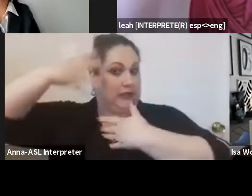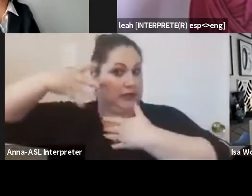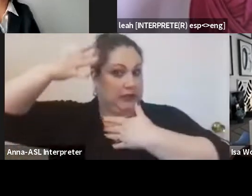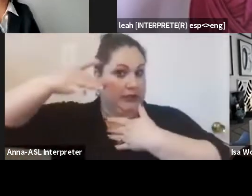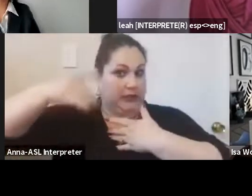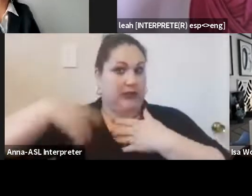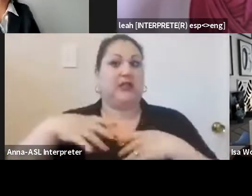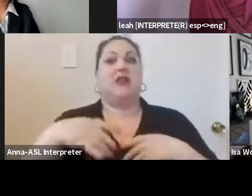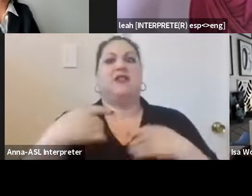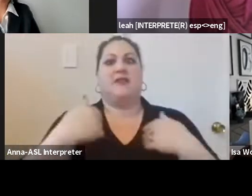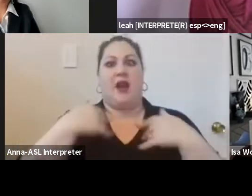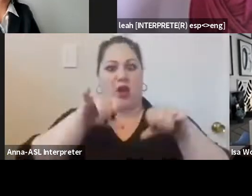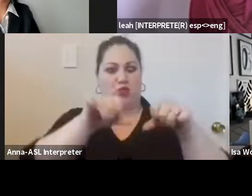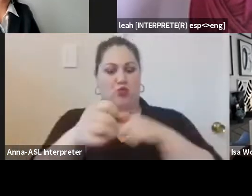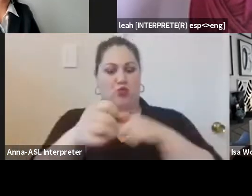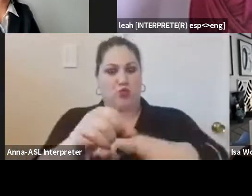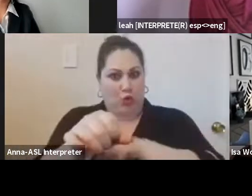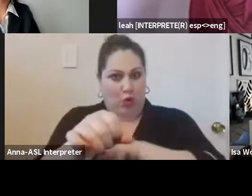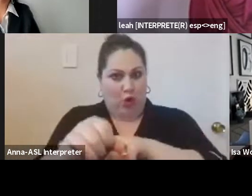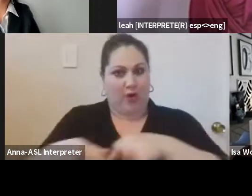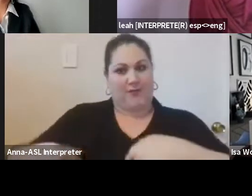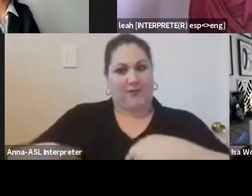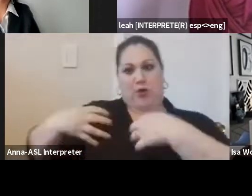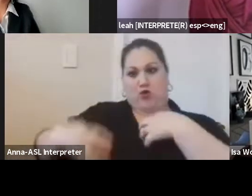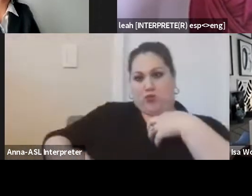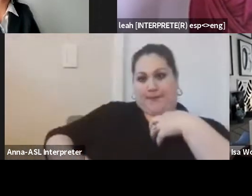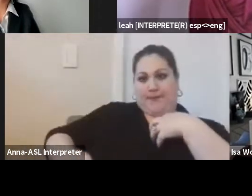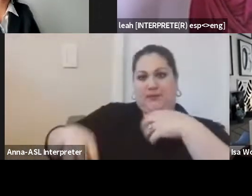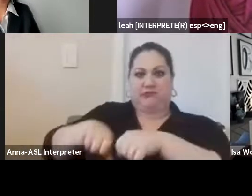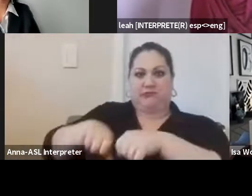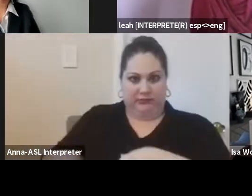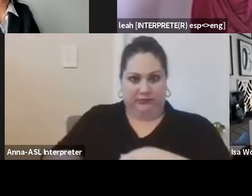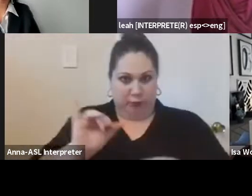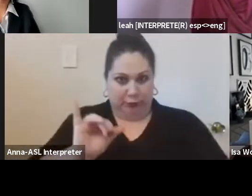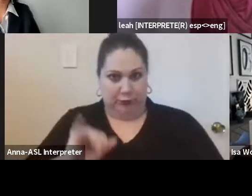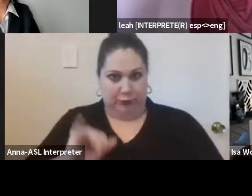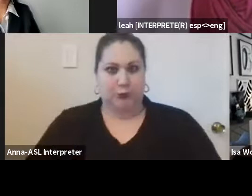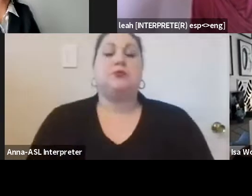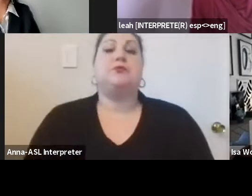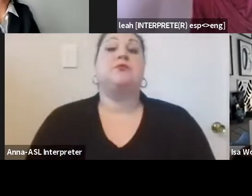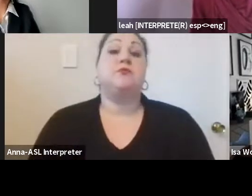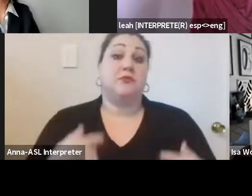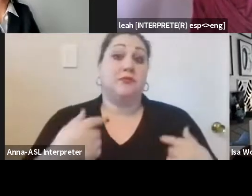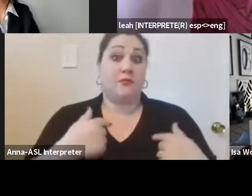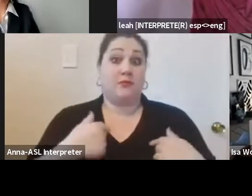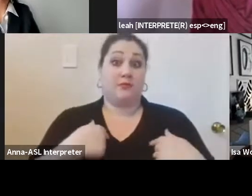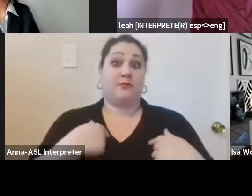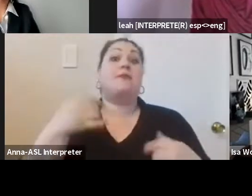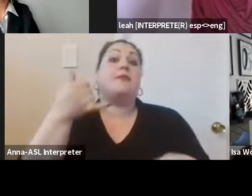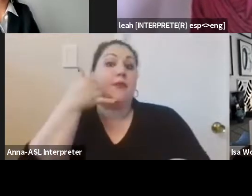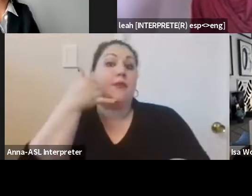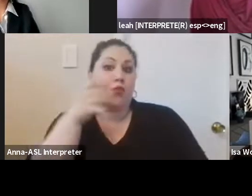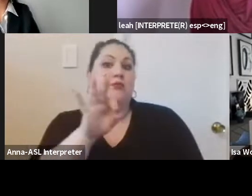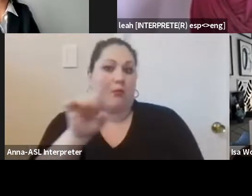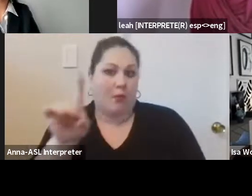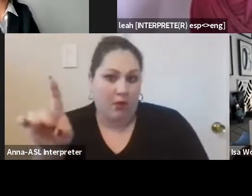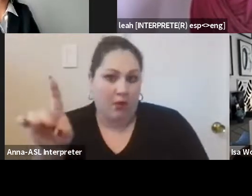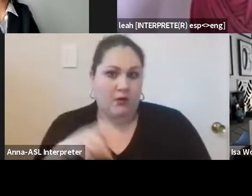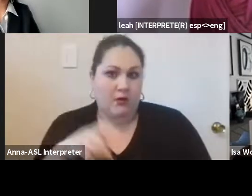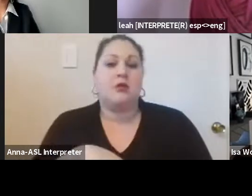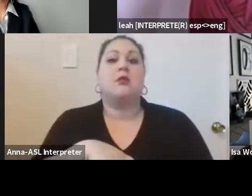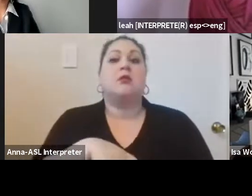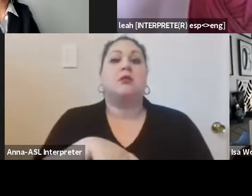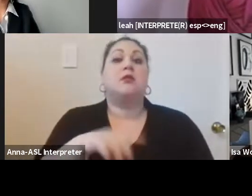broken arm and fractured ribs. So I sought help. I called 911 and the